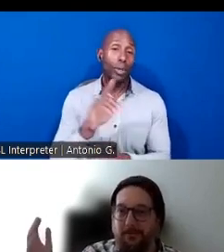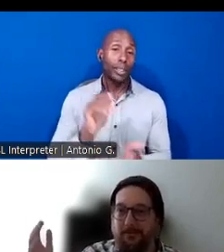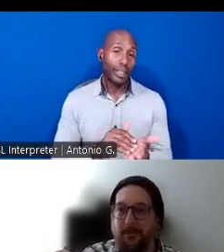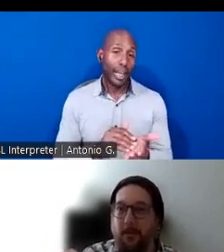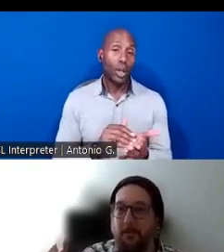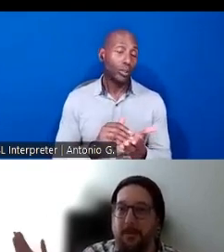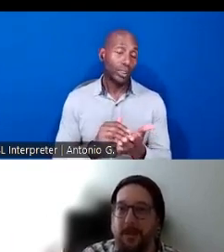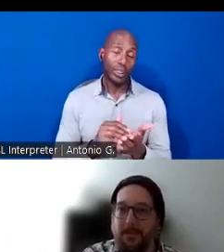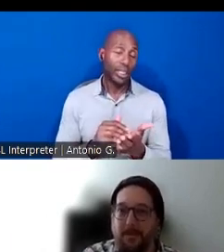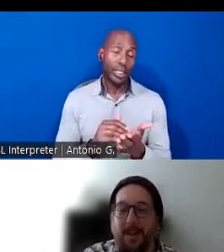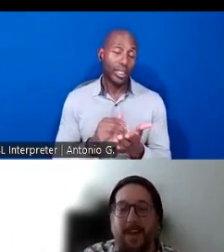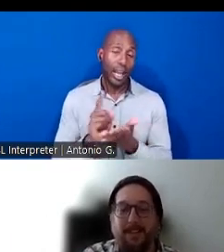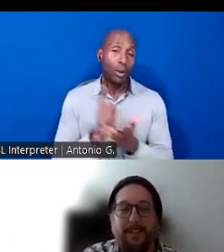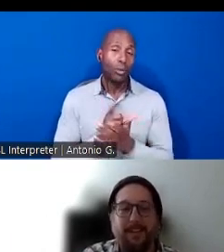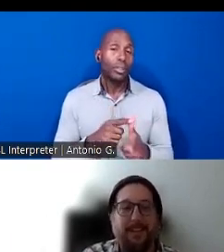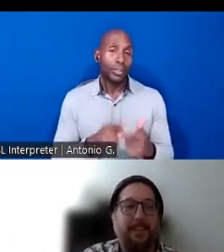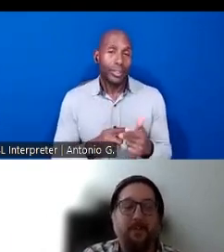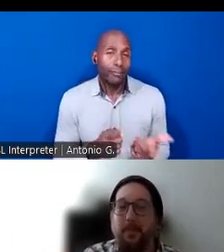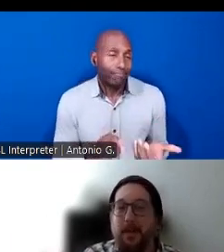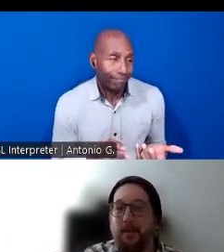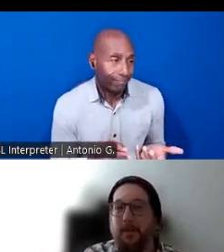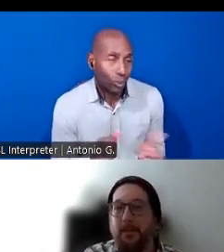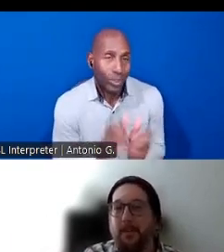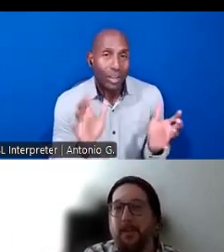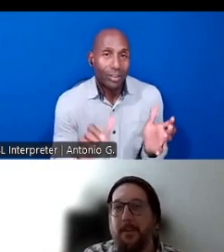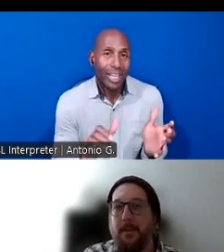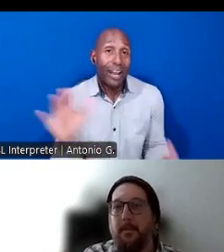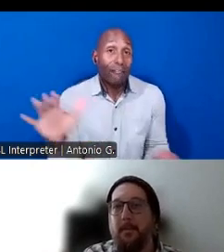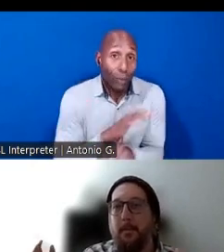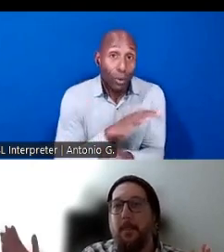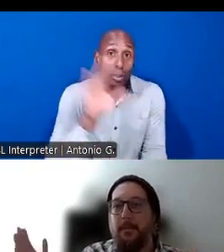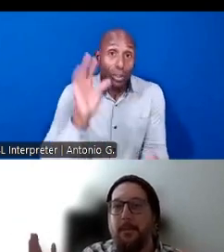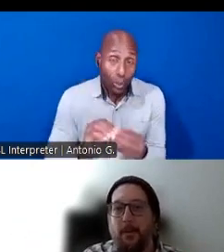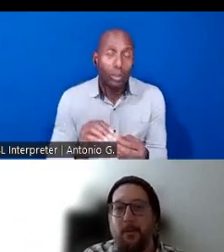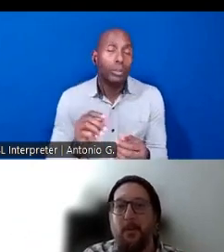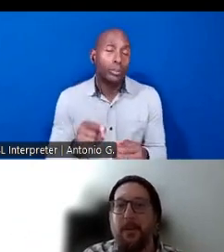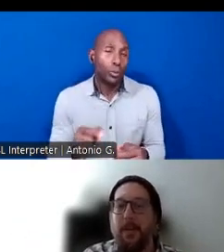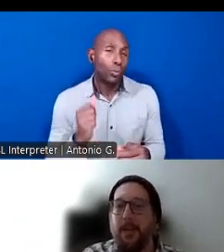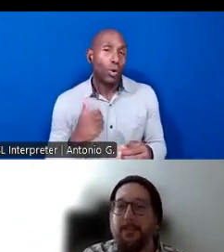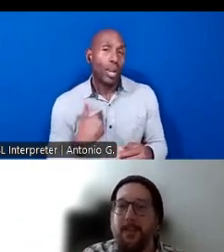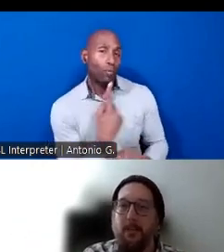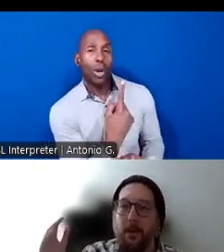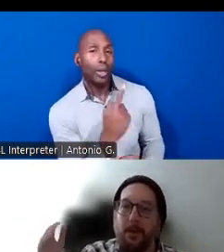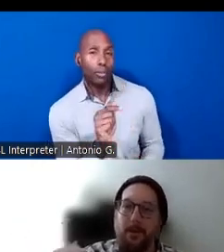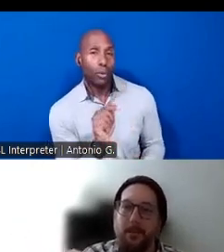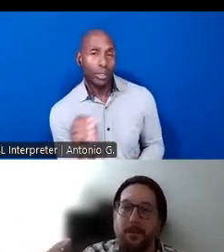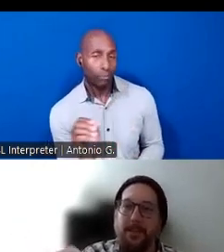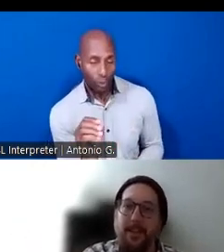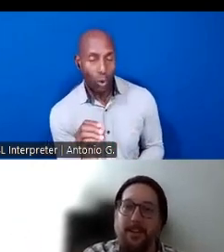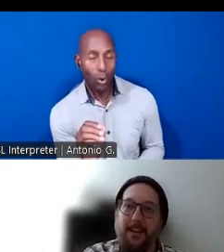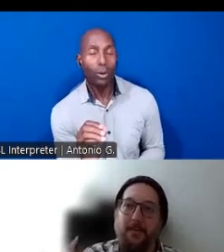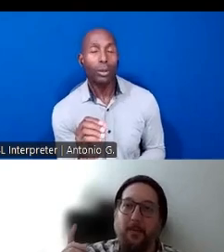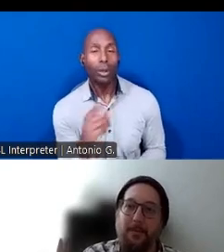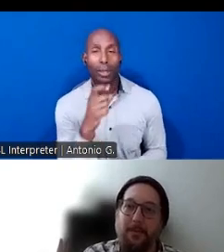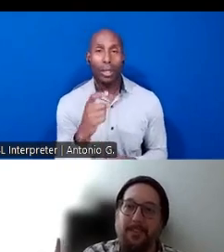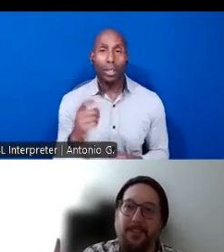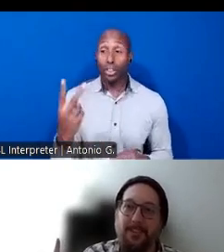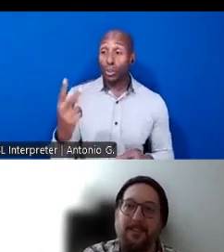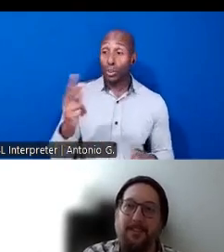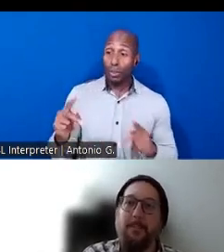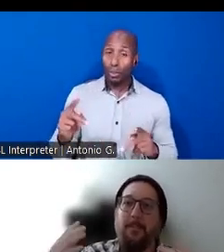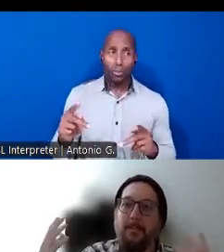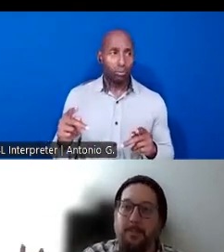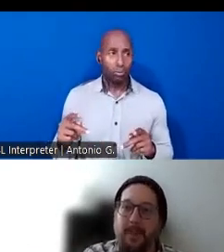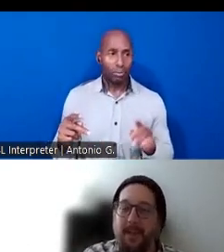larger. So because we've got 2 people, they're still working less than 100% of one